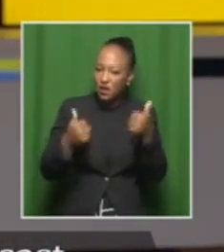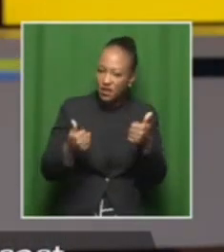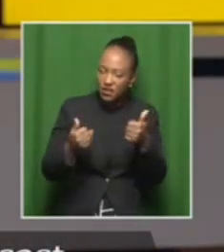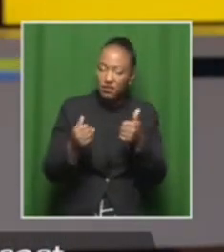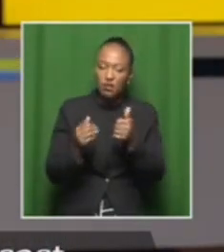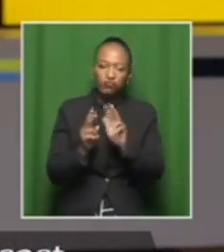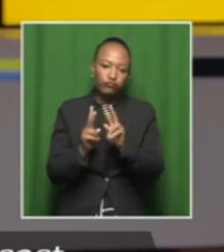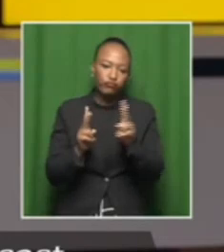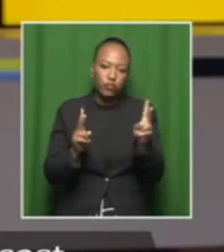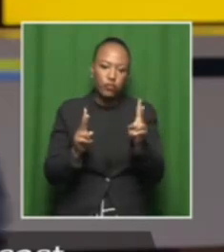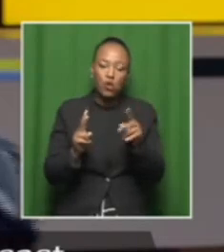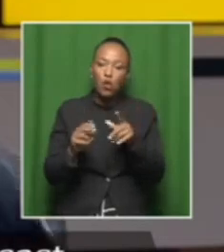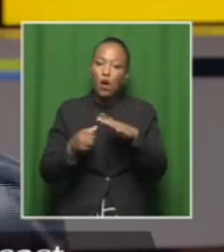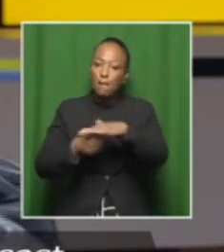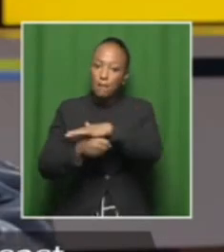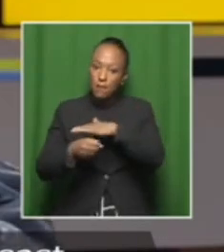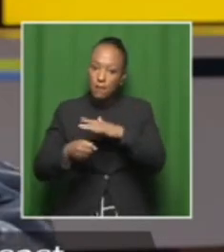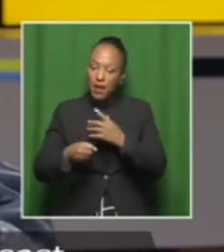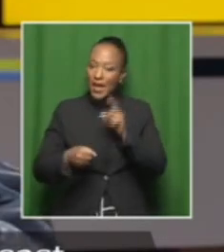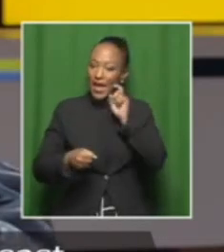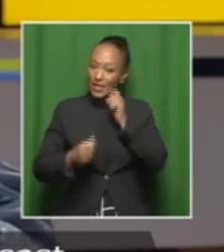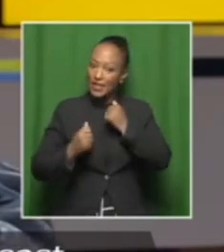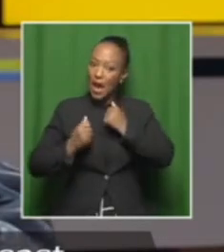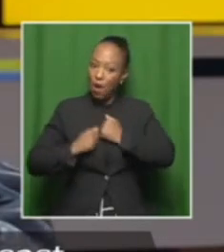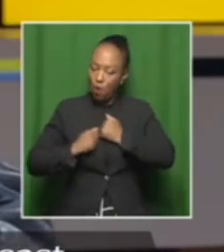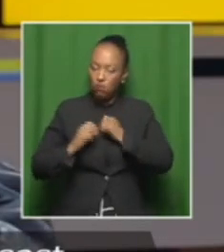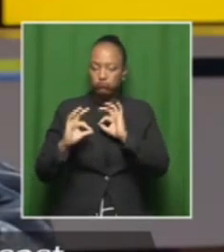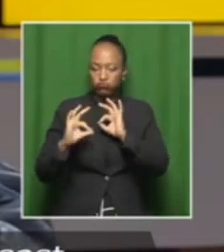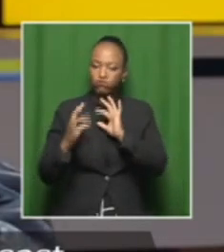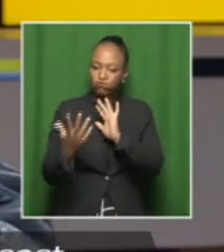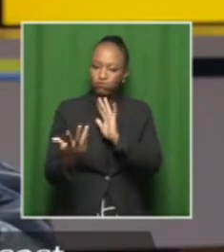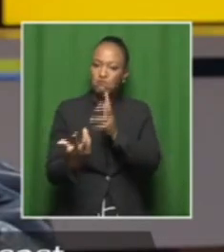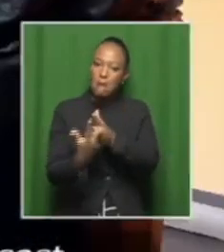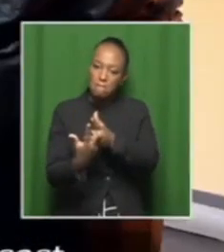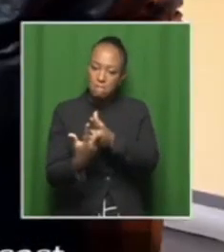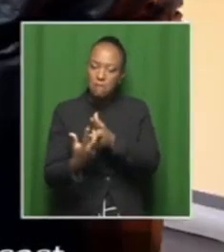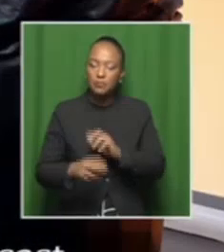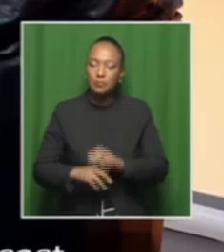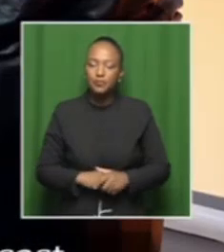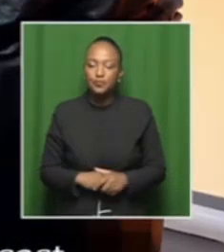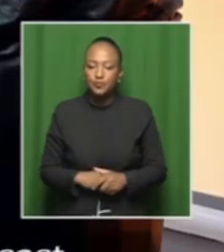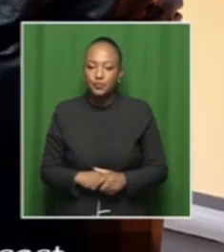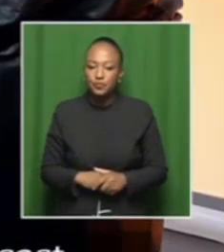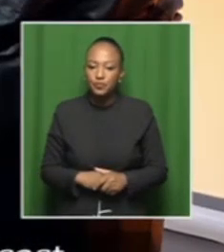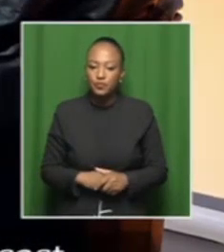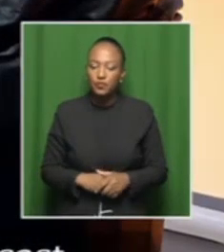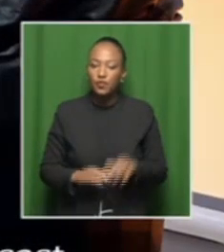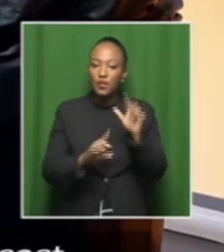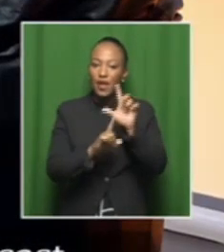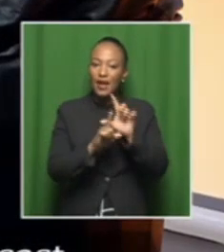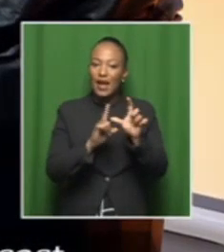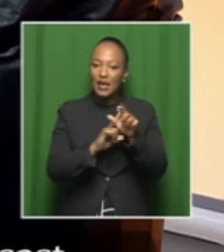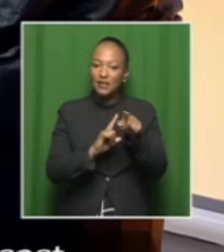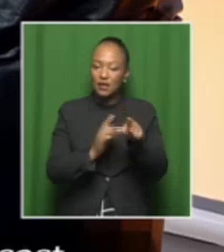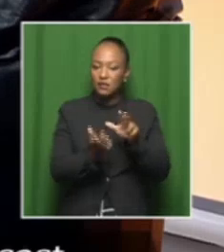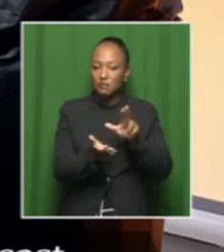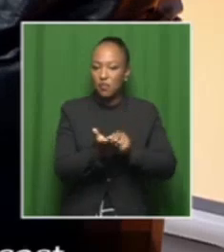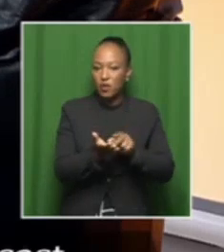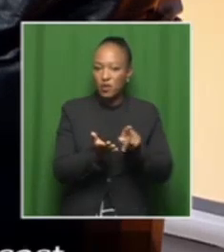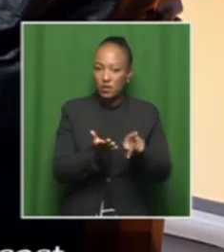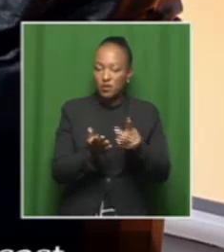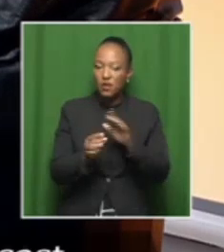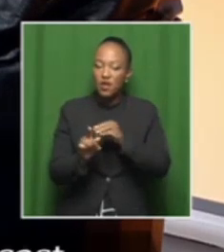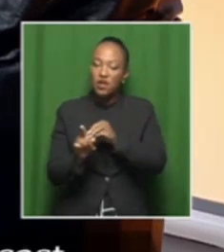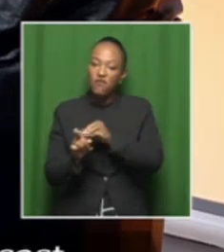most relatable platform for people our age, And how do you see But the today- culture of podcasting influencing